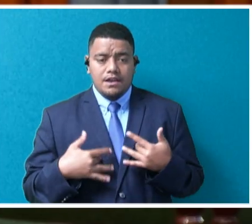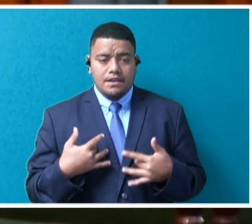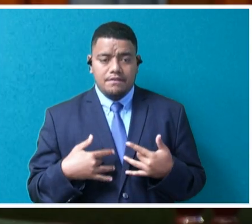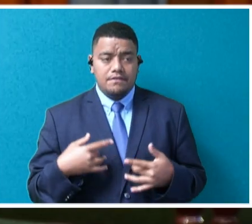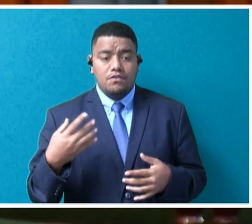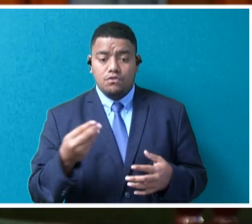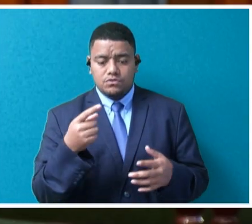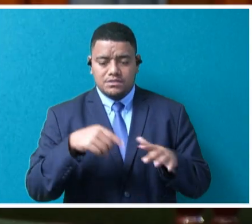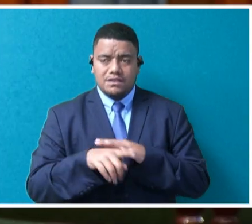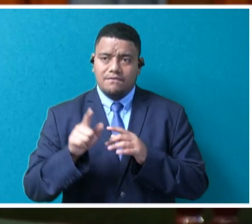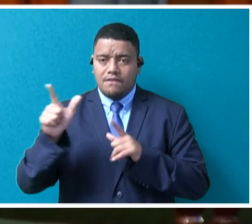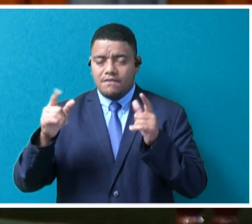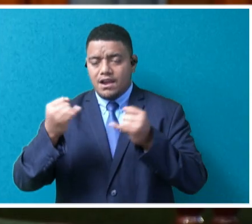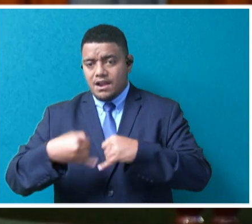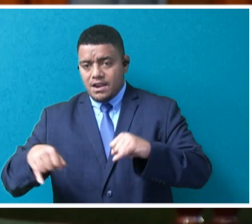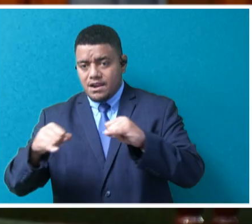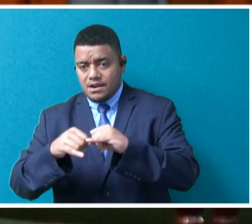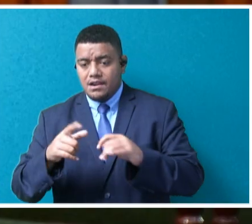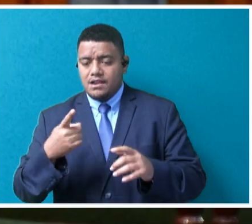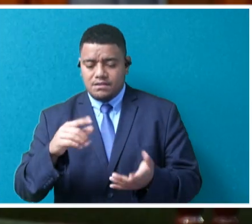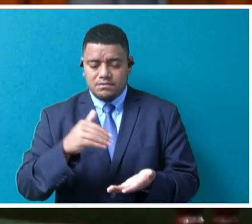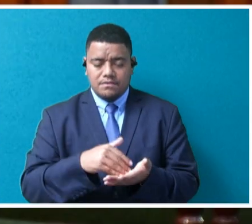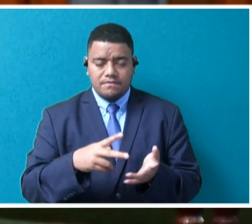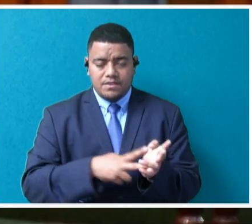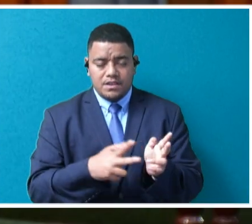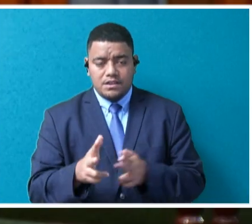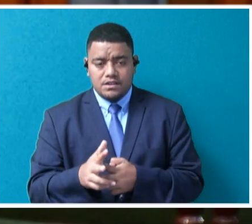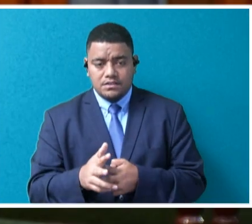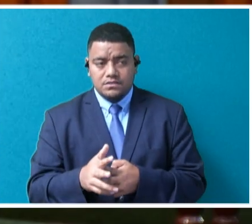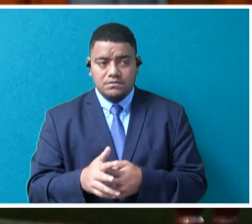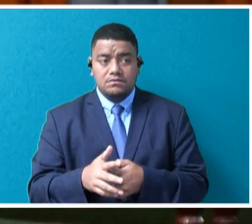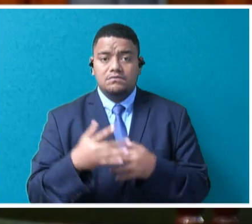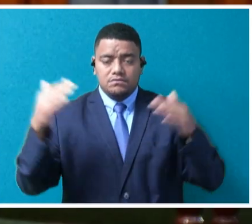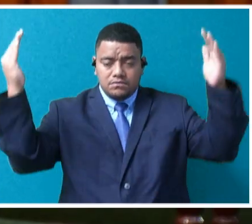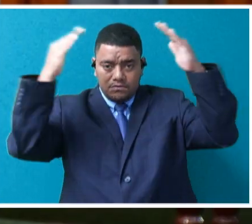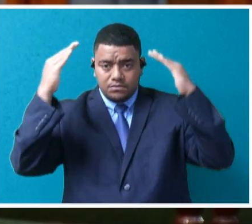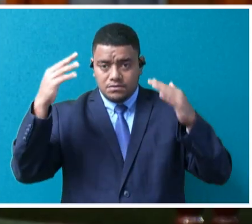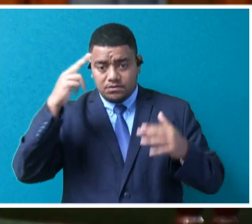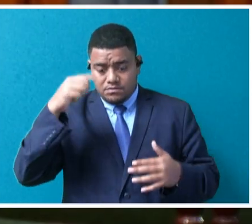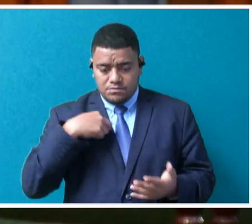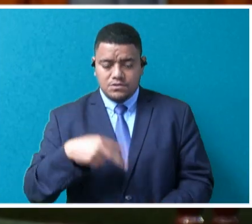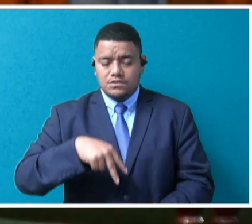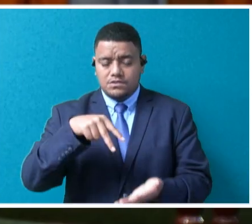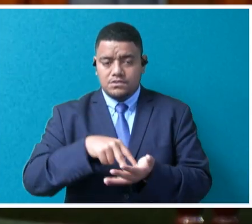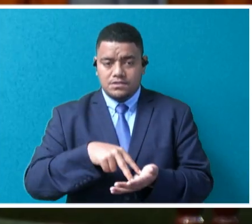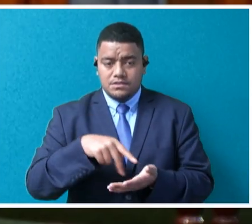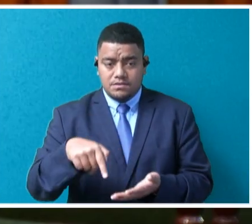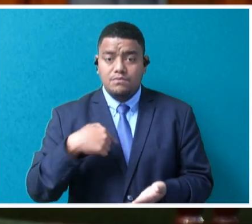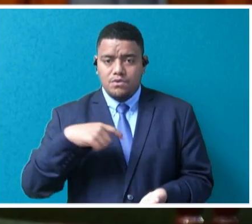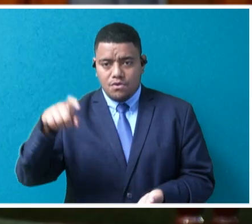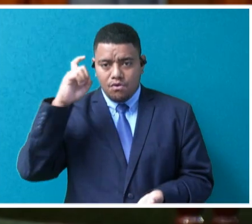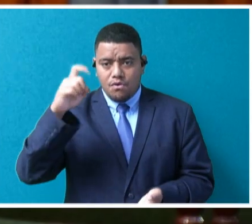especially in rural, remote, and maritime regions. Mr. Speaker, sir, I stand in this august house to call upon